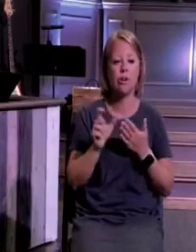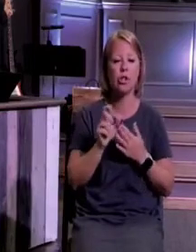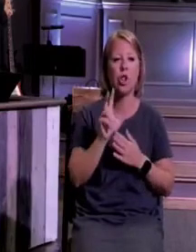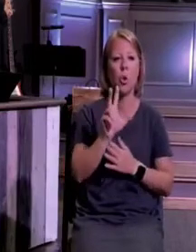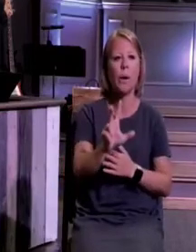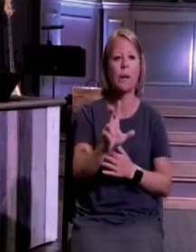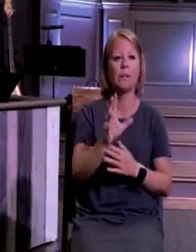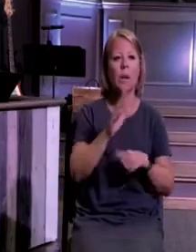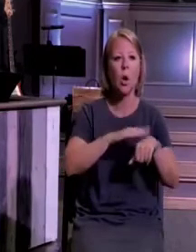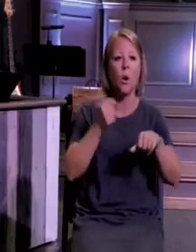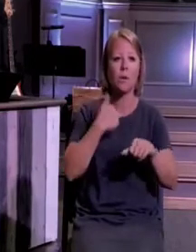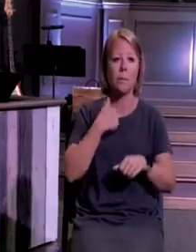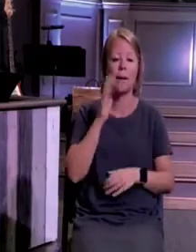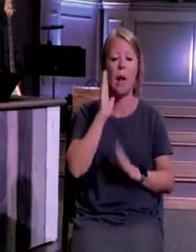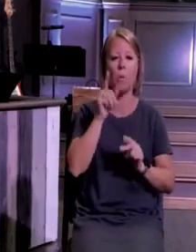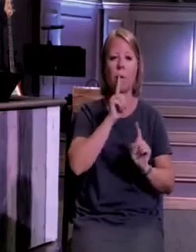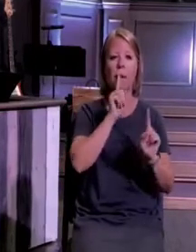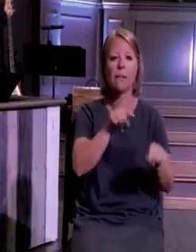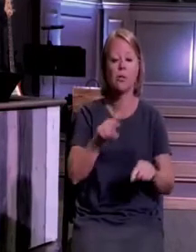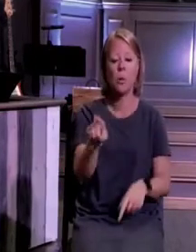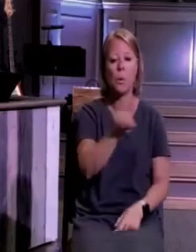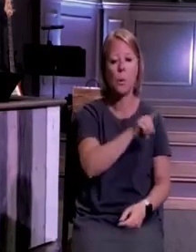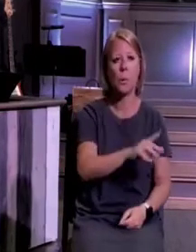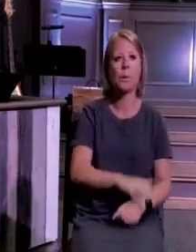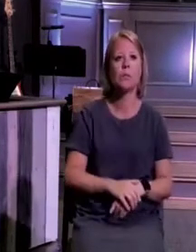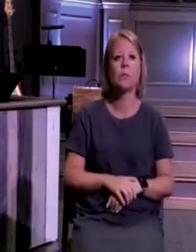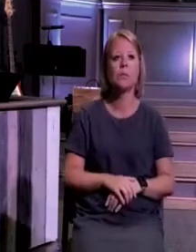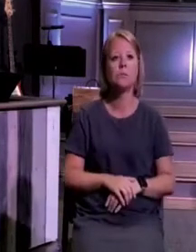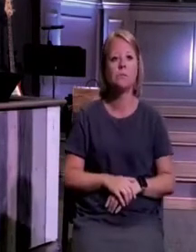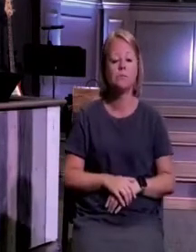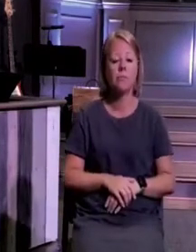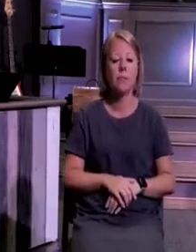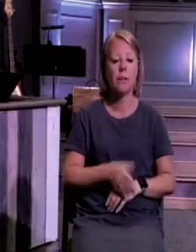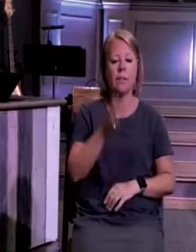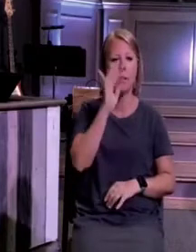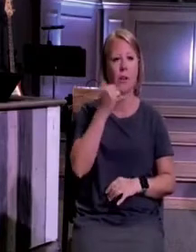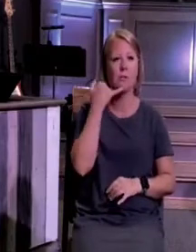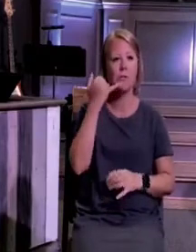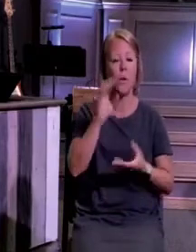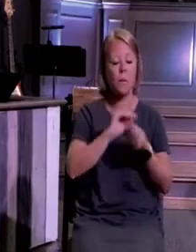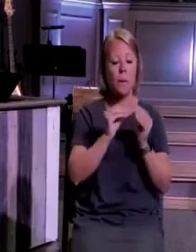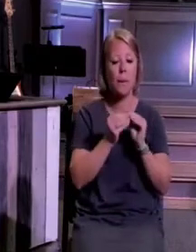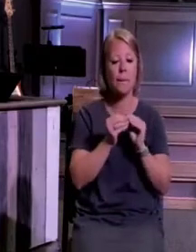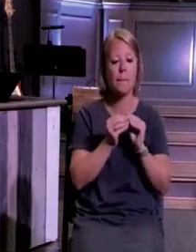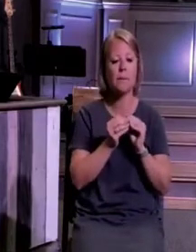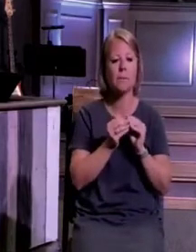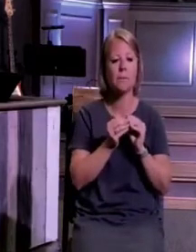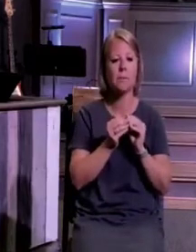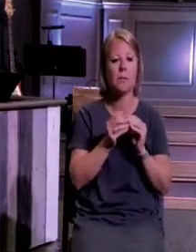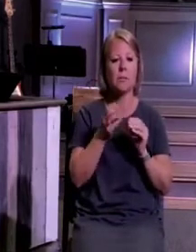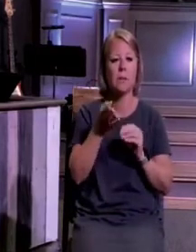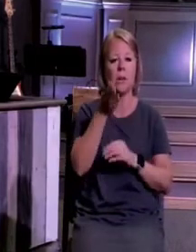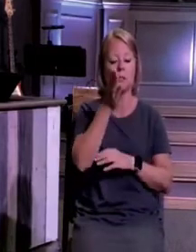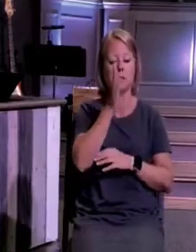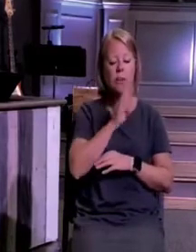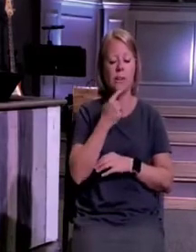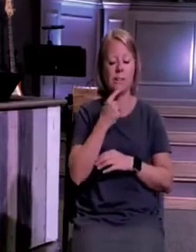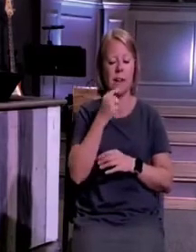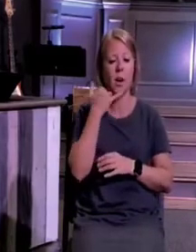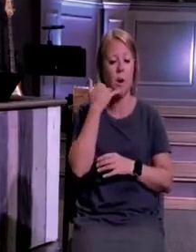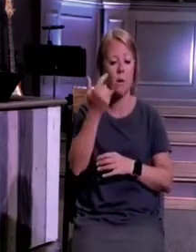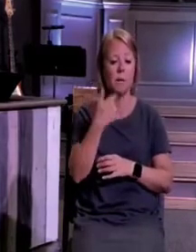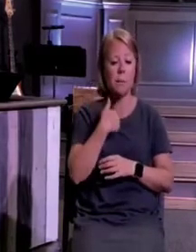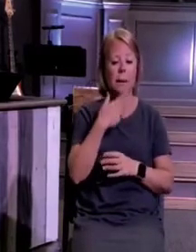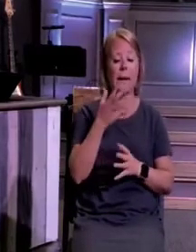call unto me and I will answer you. There's God's phone number. God says, call unto me and I will answer you, and